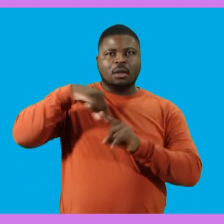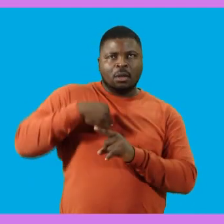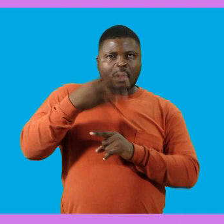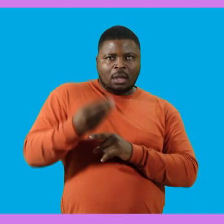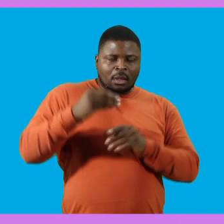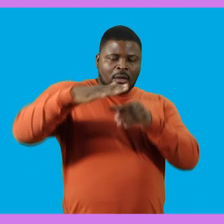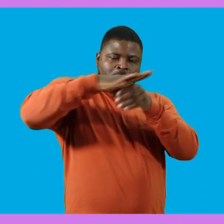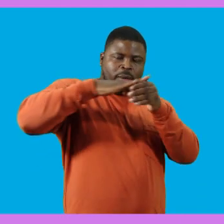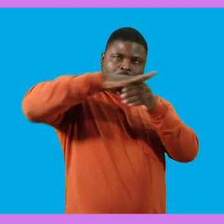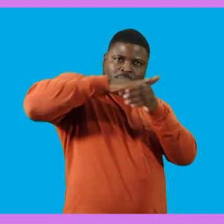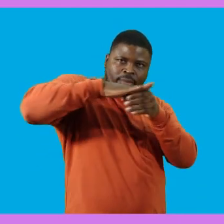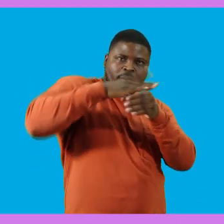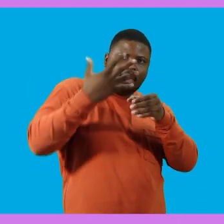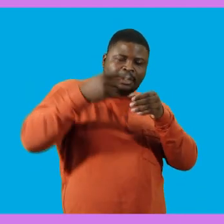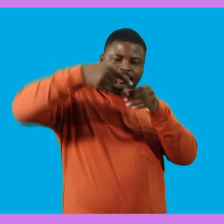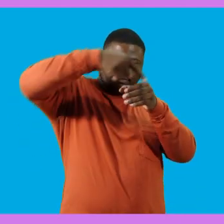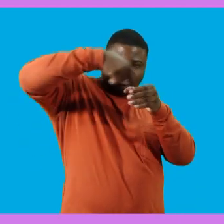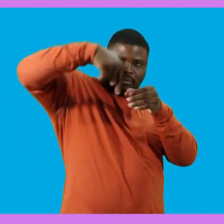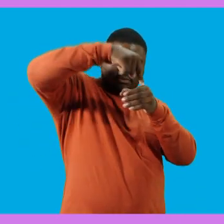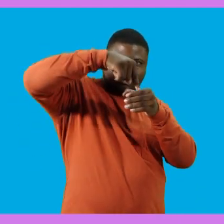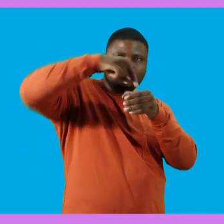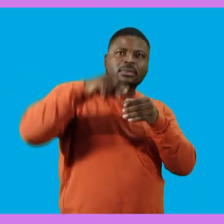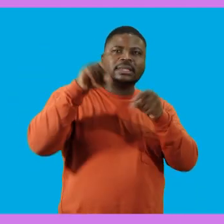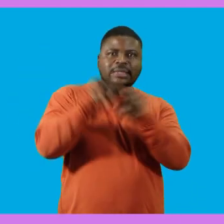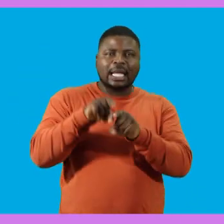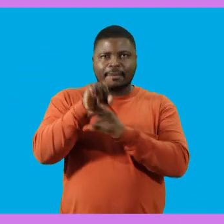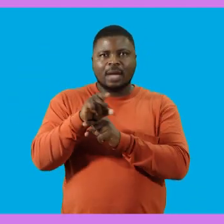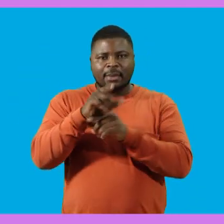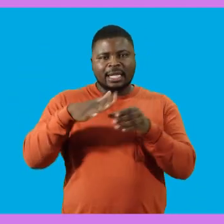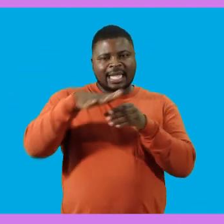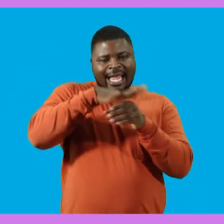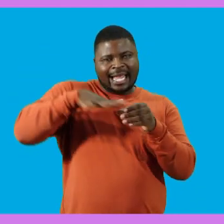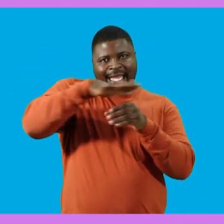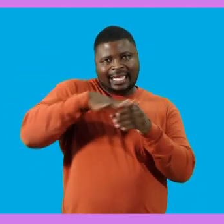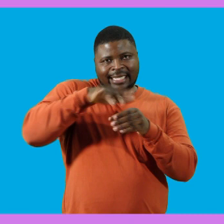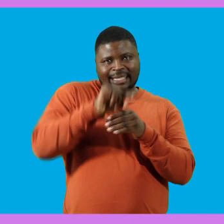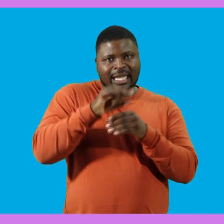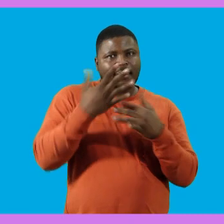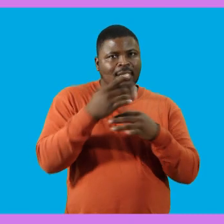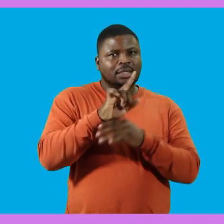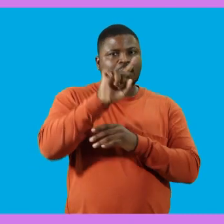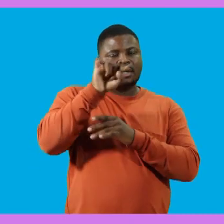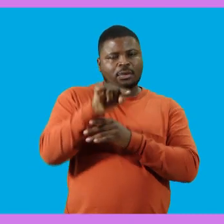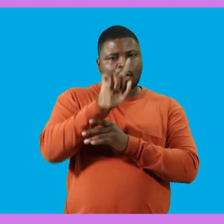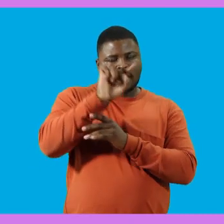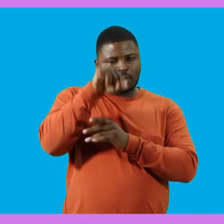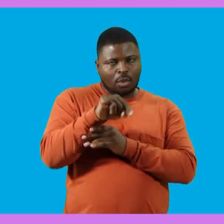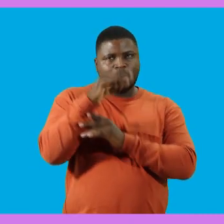wishing well, which is a circle, and the diameter is